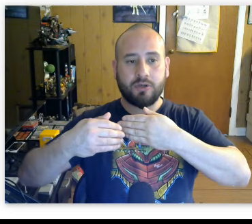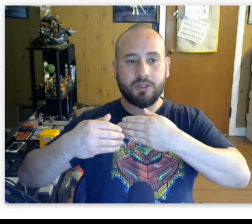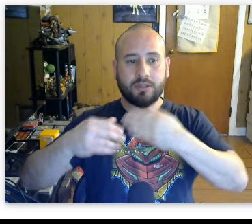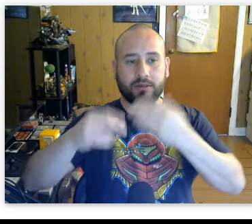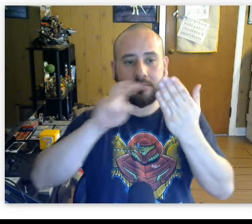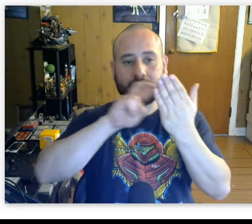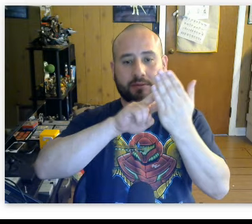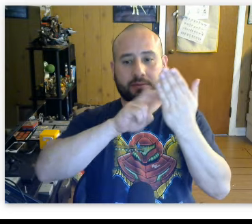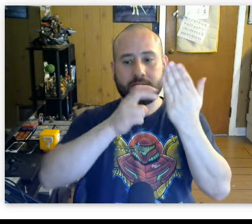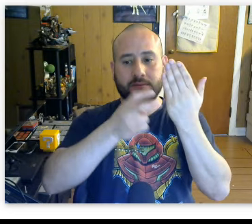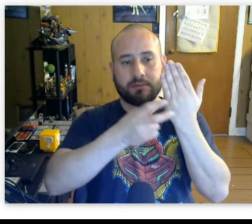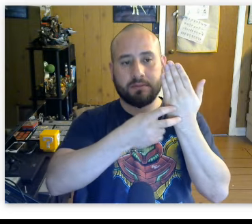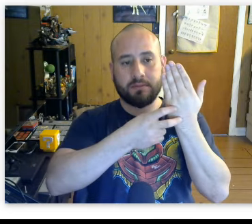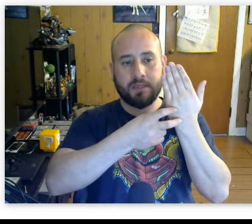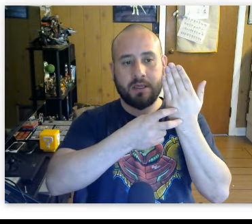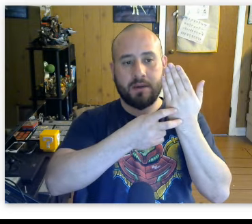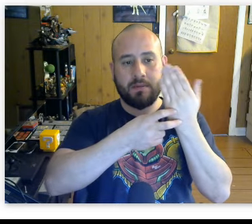toast,